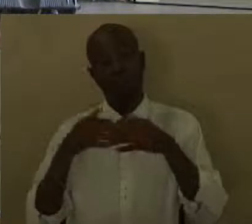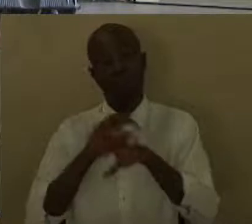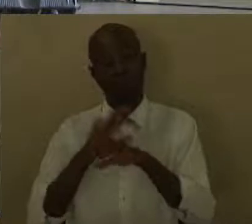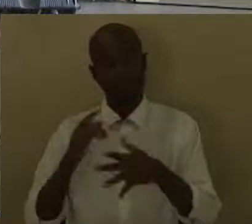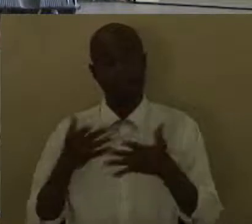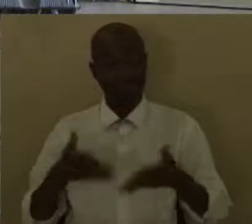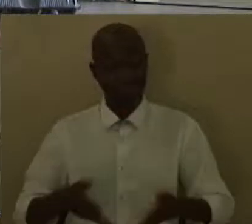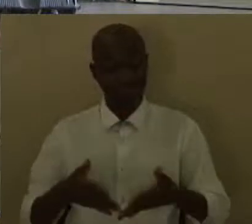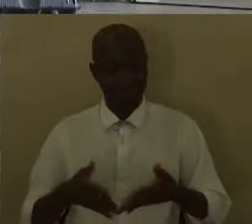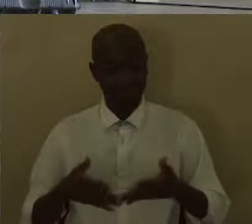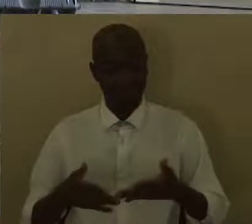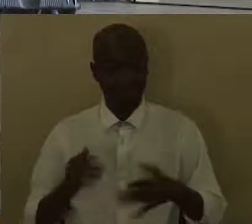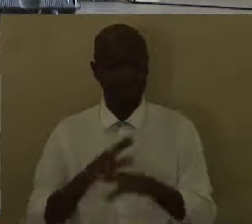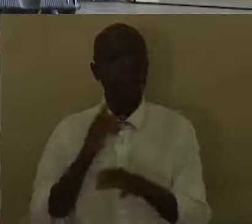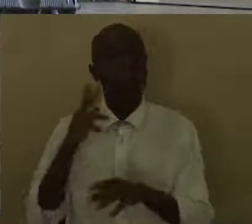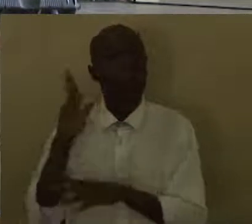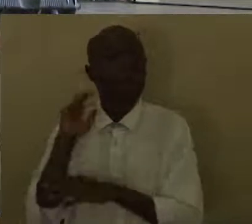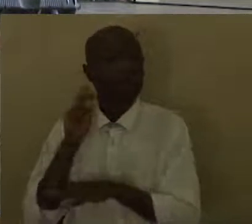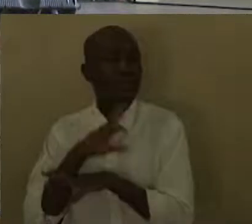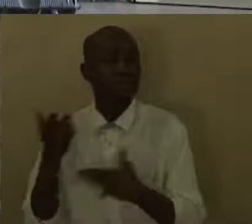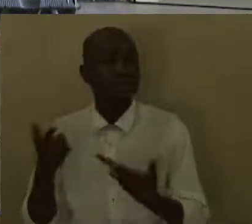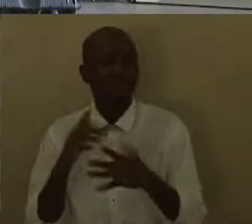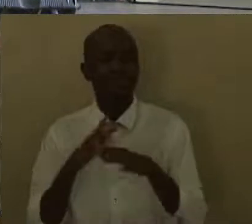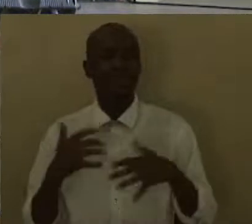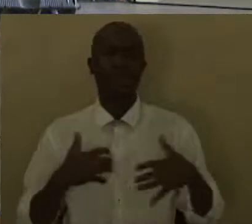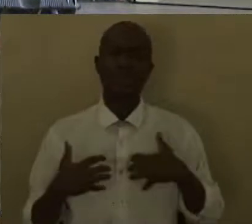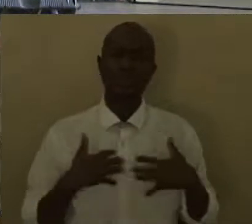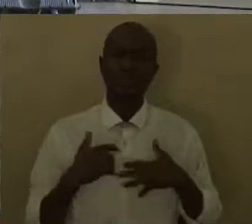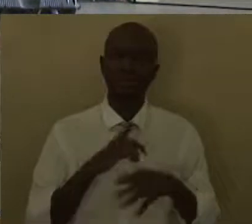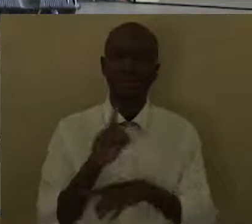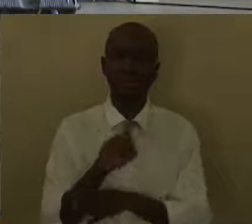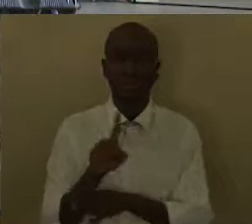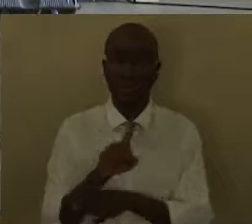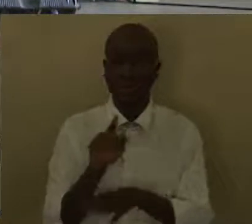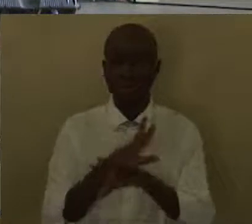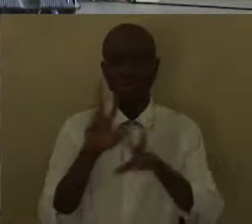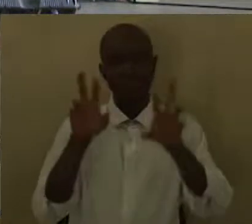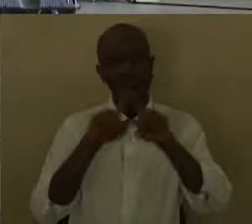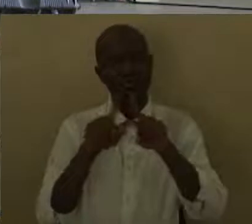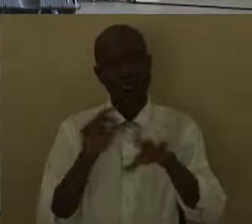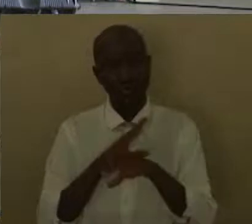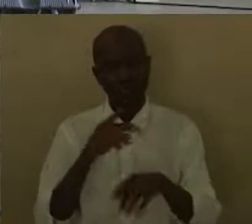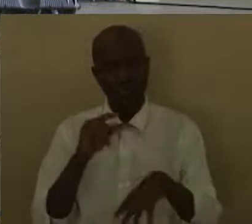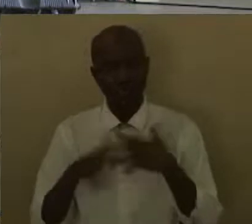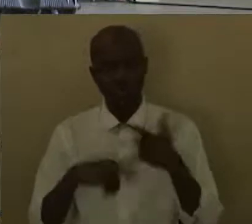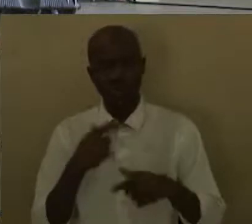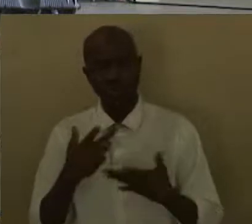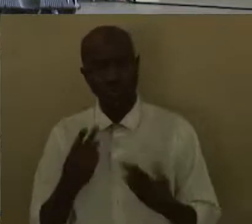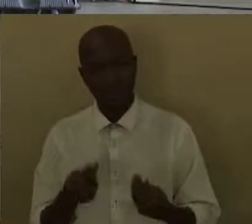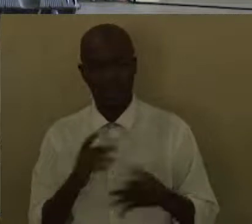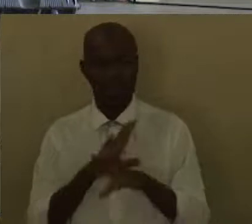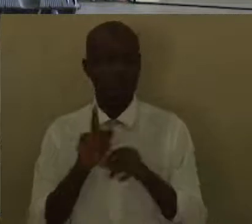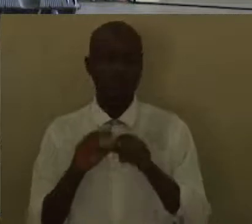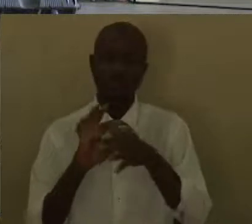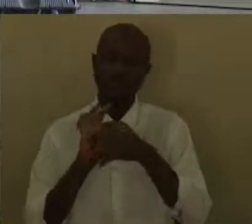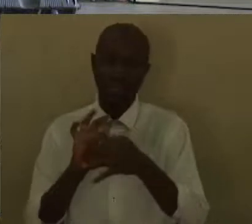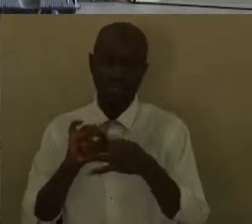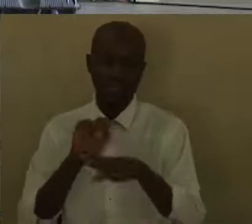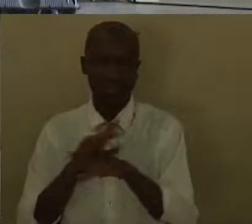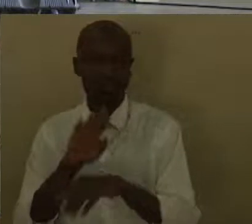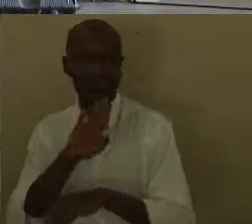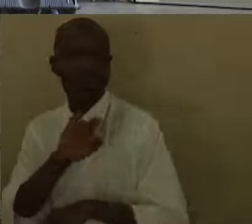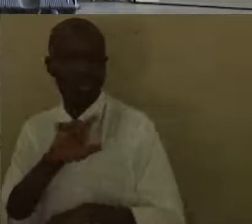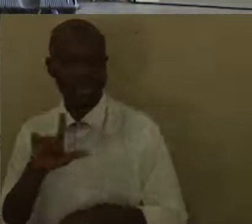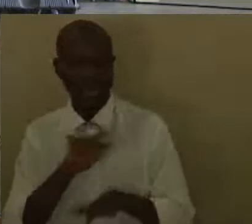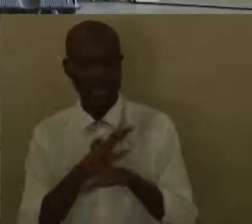and to make sure that whatever your concerns and issues that you are going to raise as relates to the bill are taken